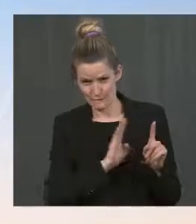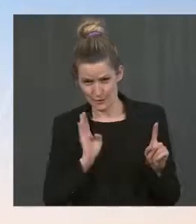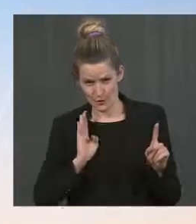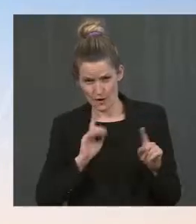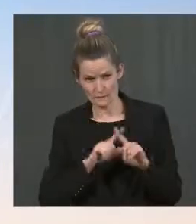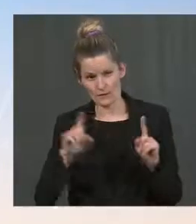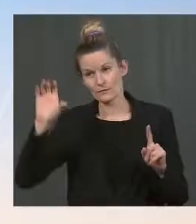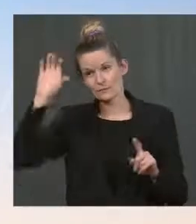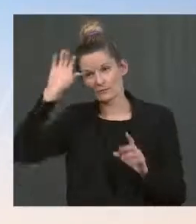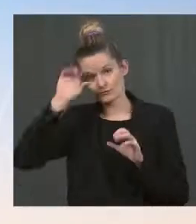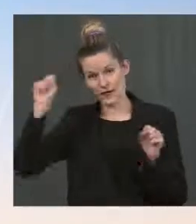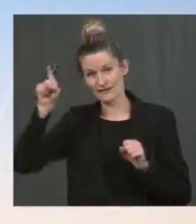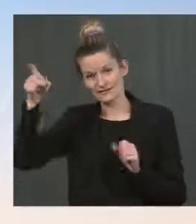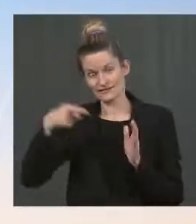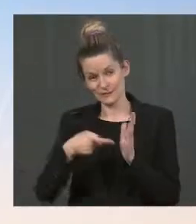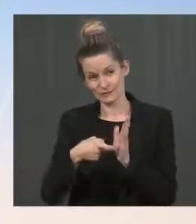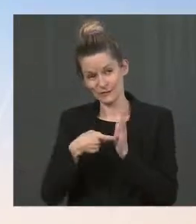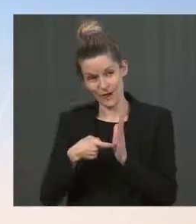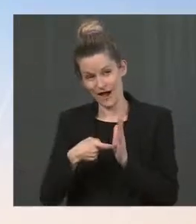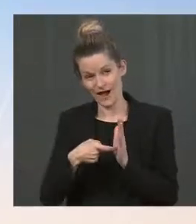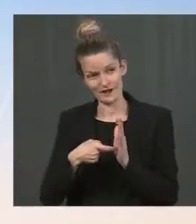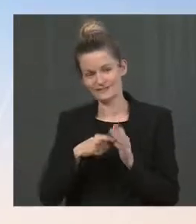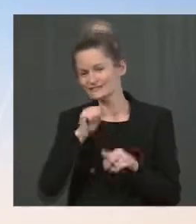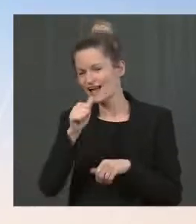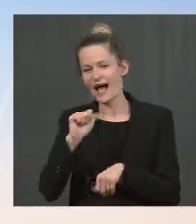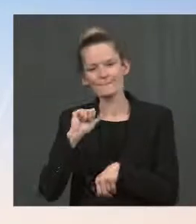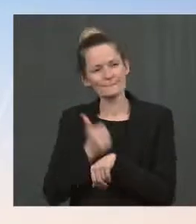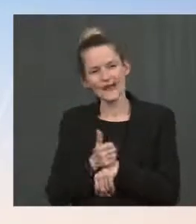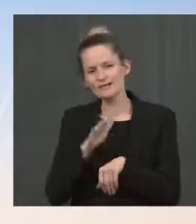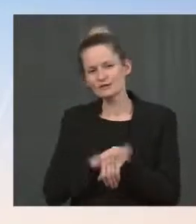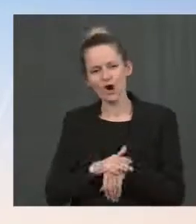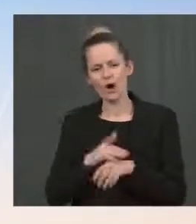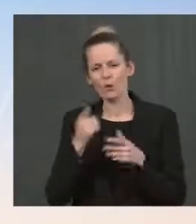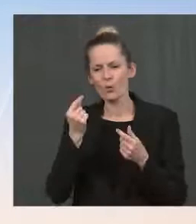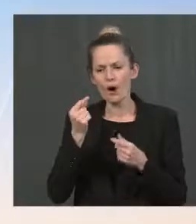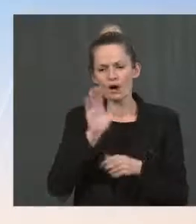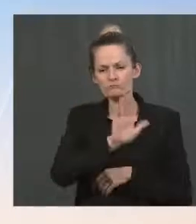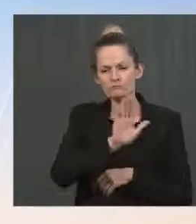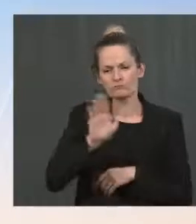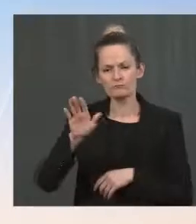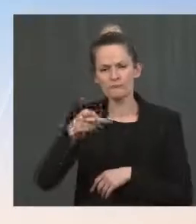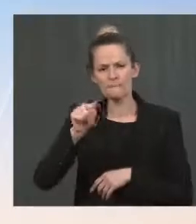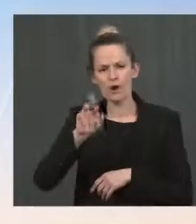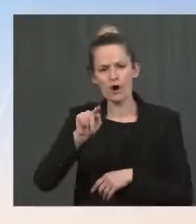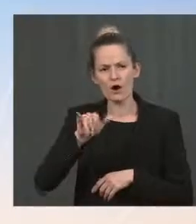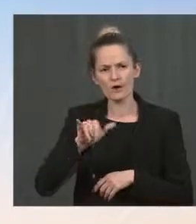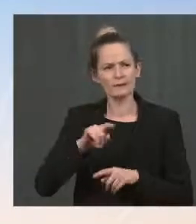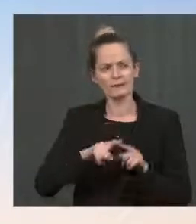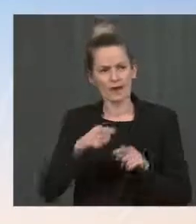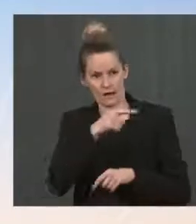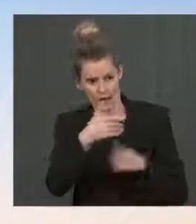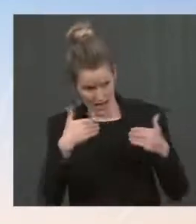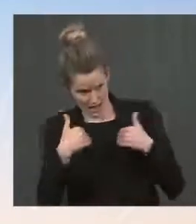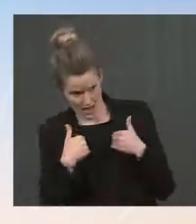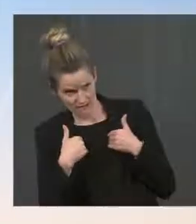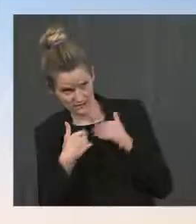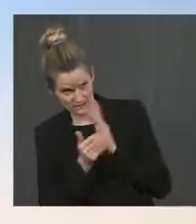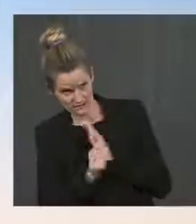not your party registration. They are whether you're qualified to serve and whether you're aligned with the values of this